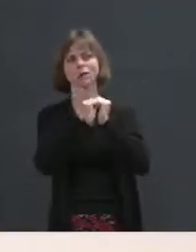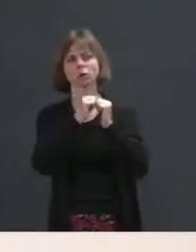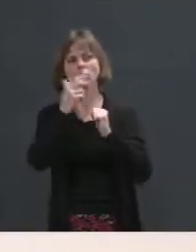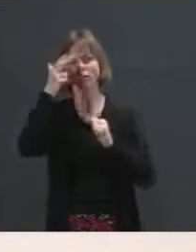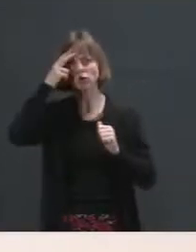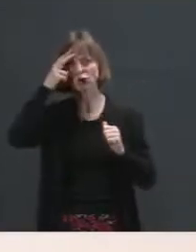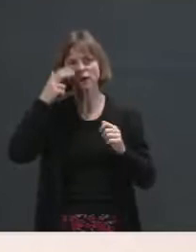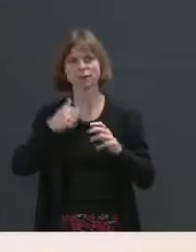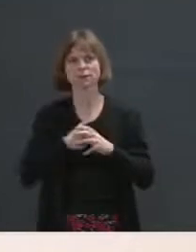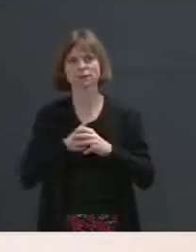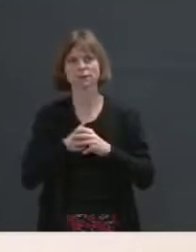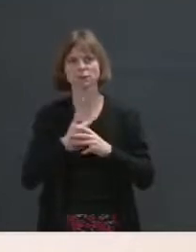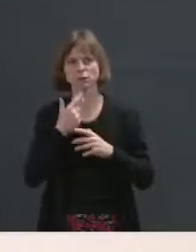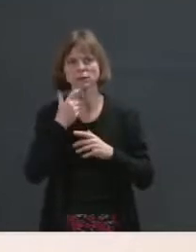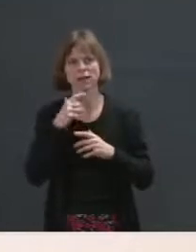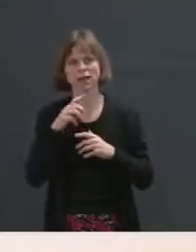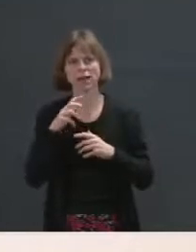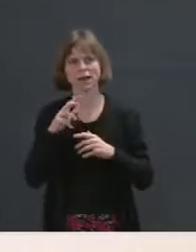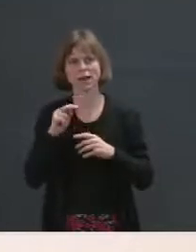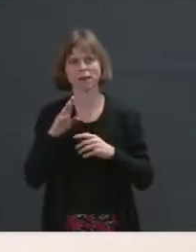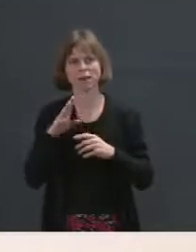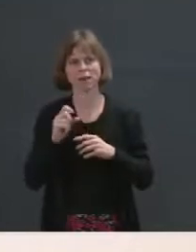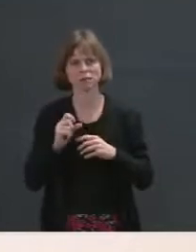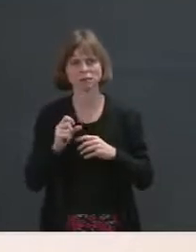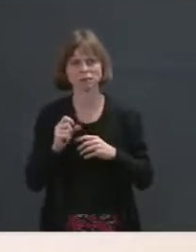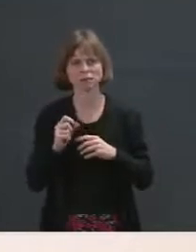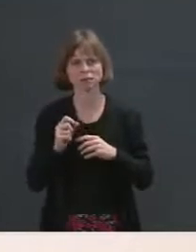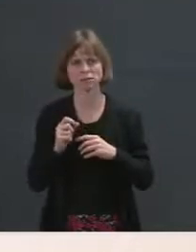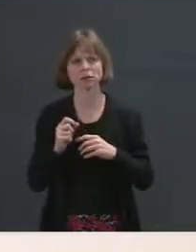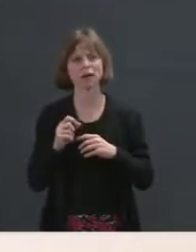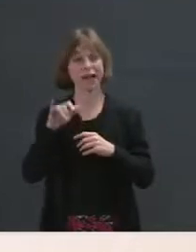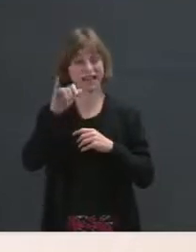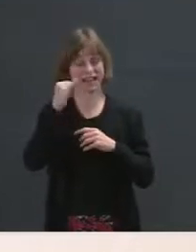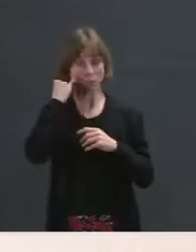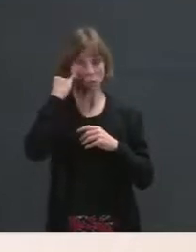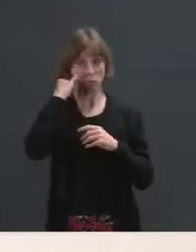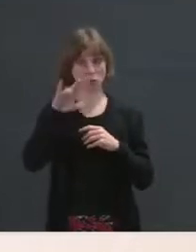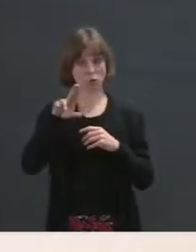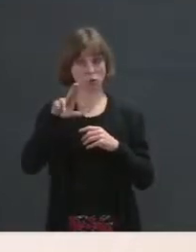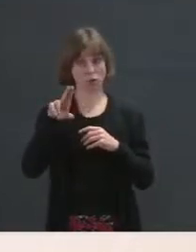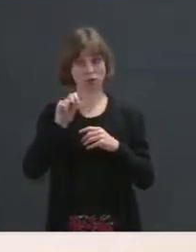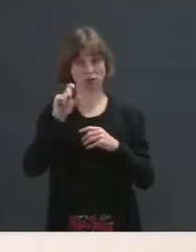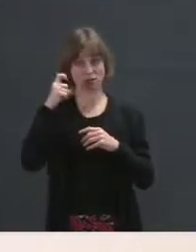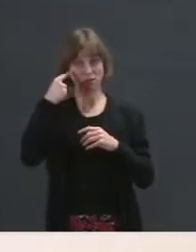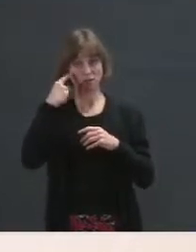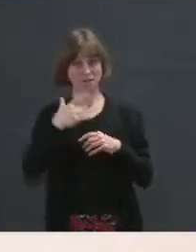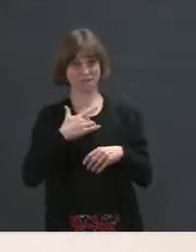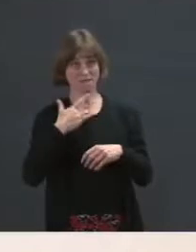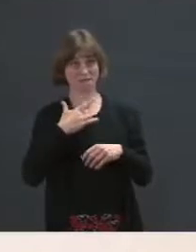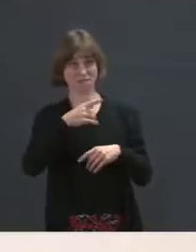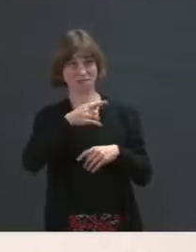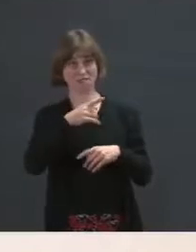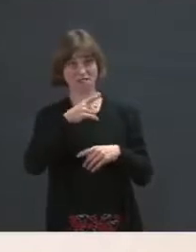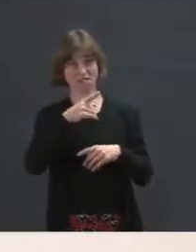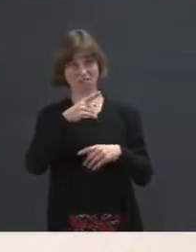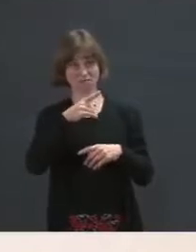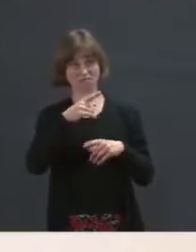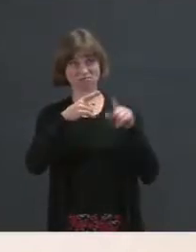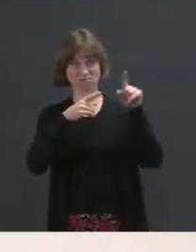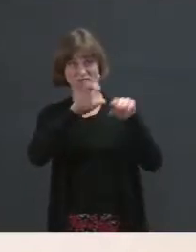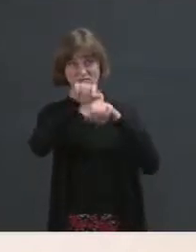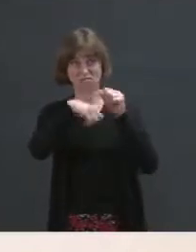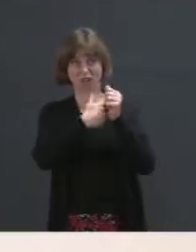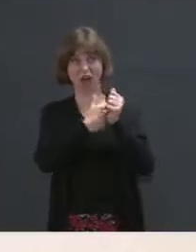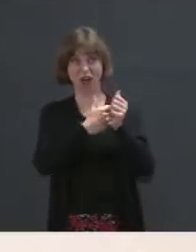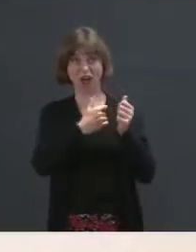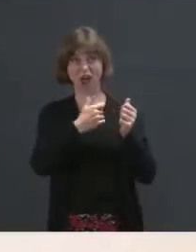has been engaging with his counterpart at the Defense Department. If the U.S. government believes that Mohammed bin Salman was behind or in some way related to the death